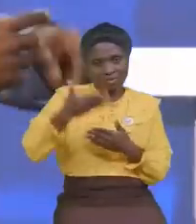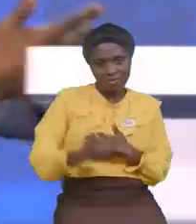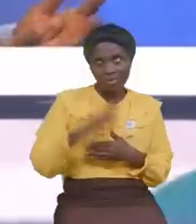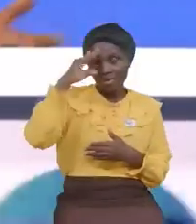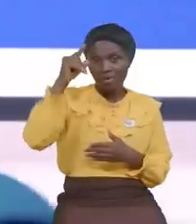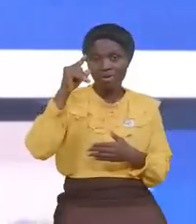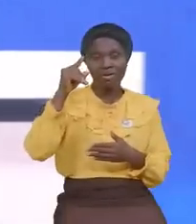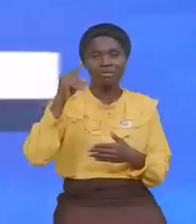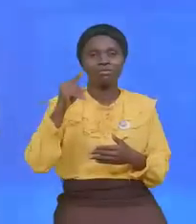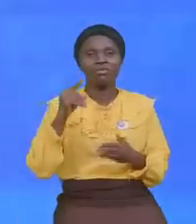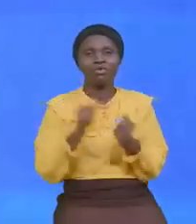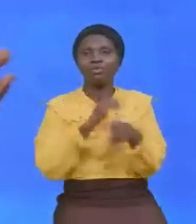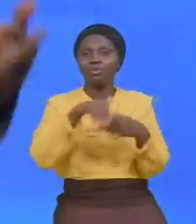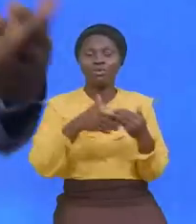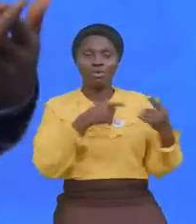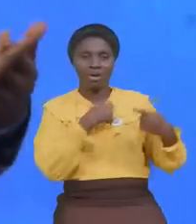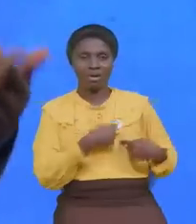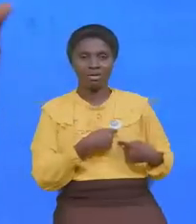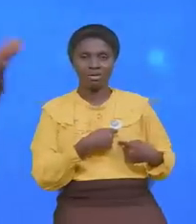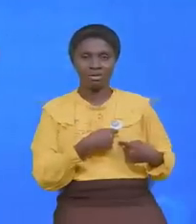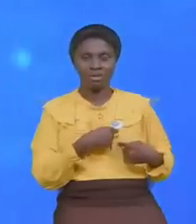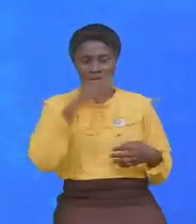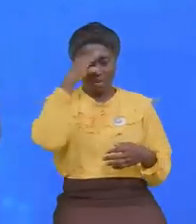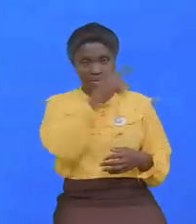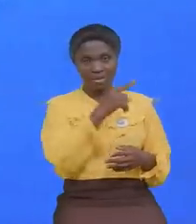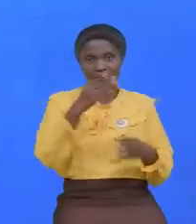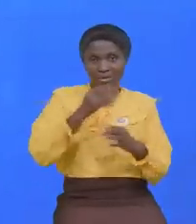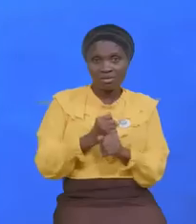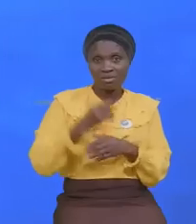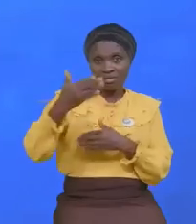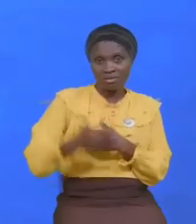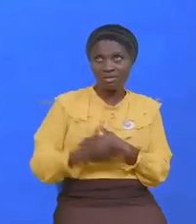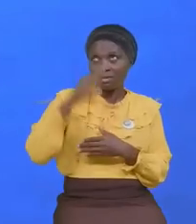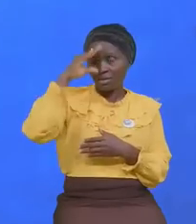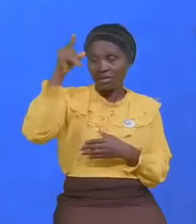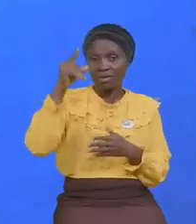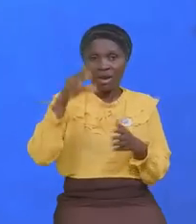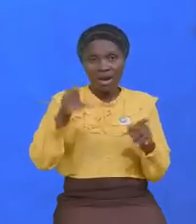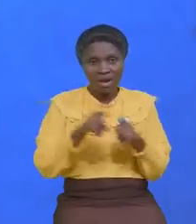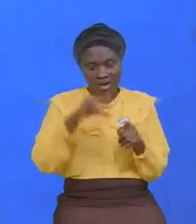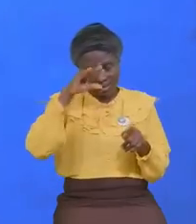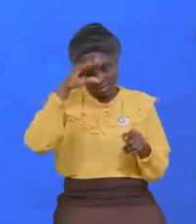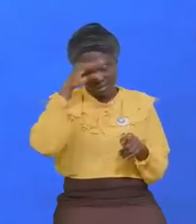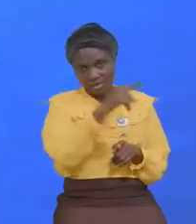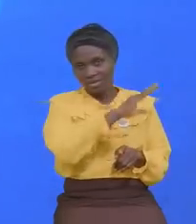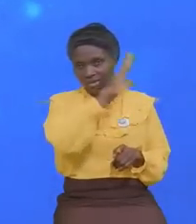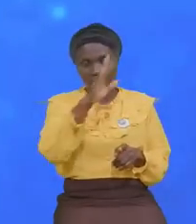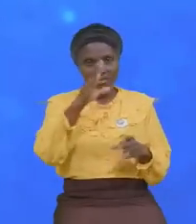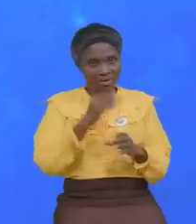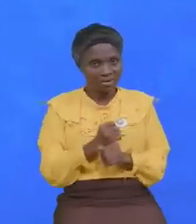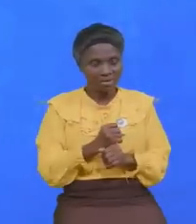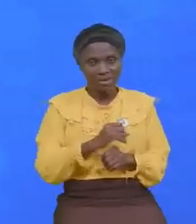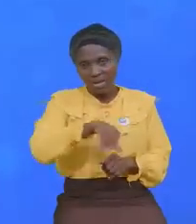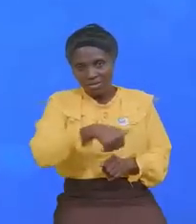He received him like he never received any other person or property or money. This